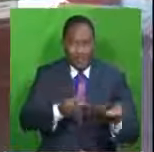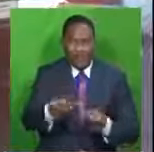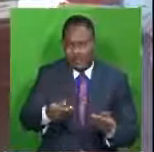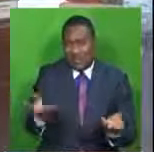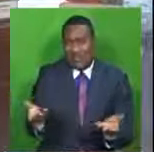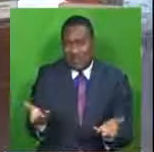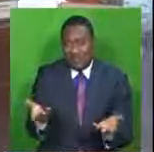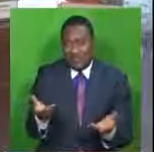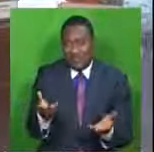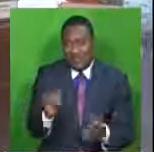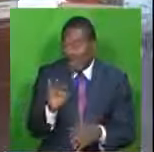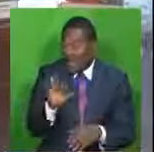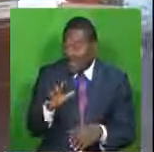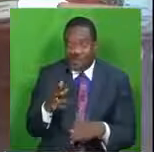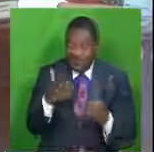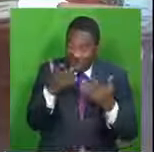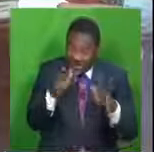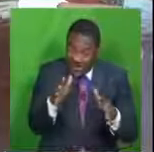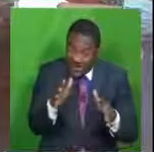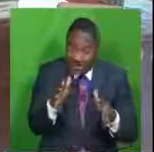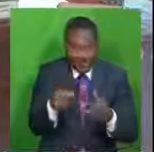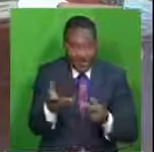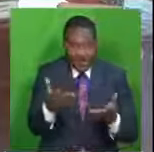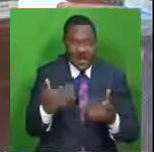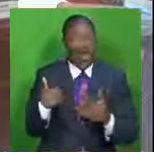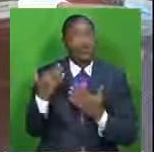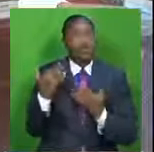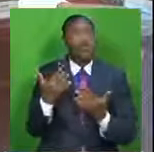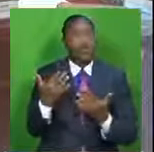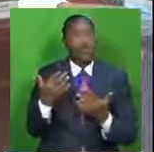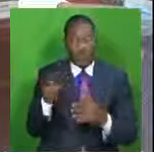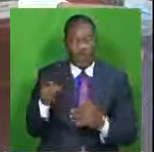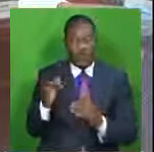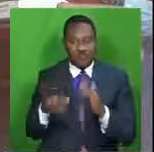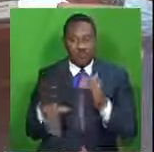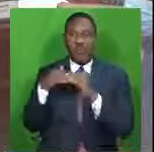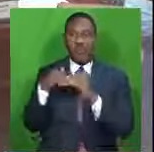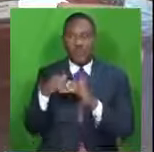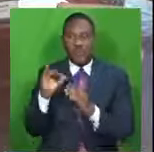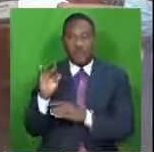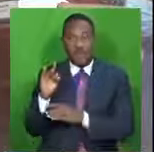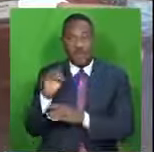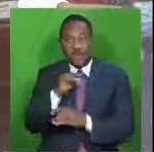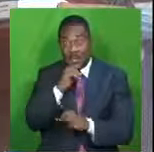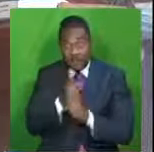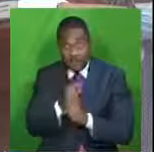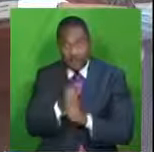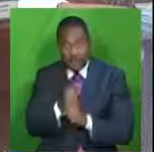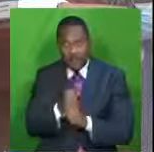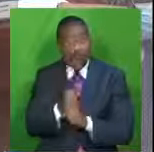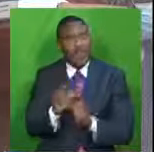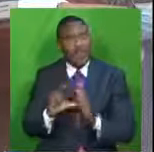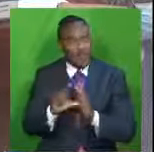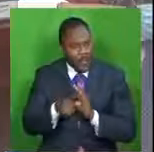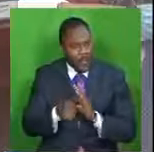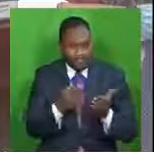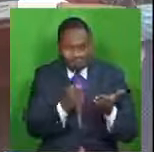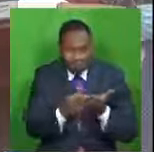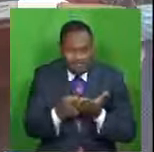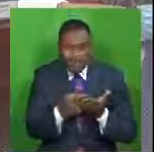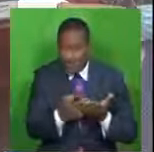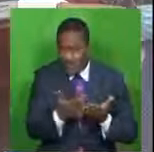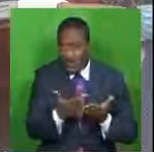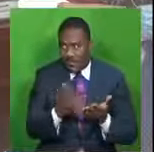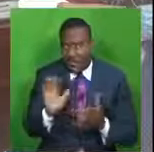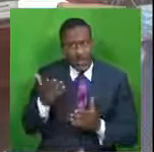when the deal is finally sealed. I'm only waiting for the boy to be 18 years and I can have a formal contractual relationship. But